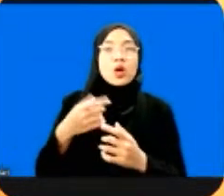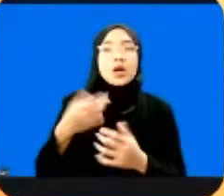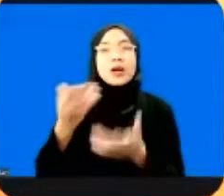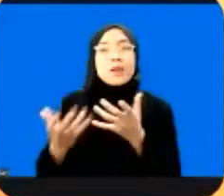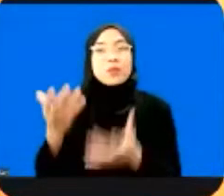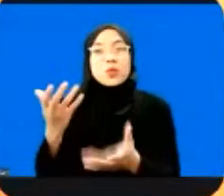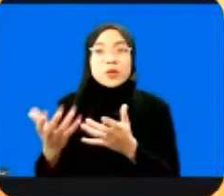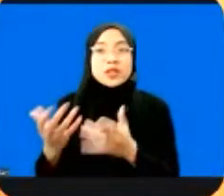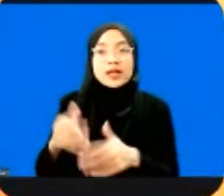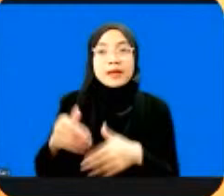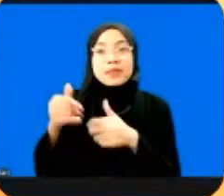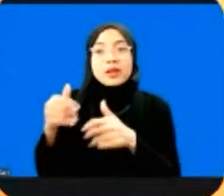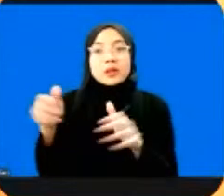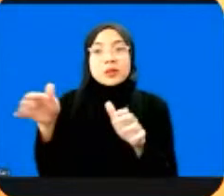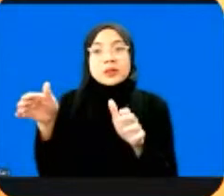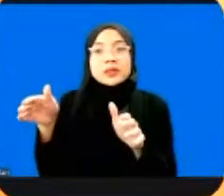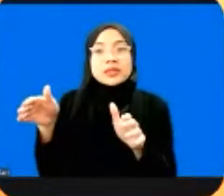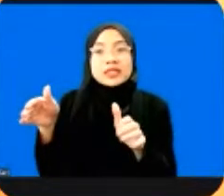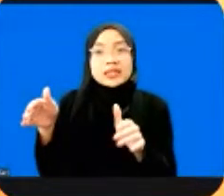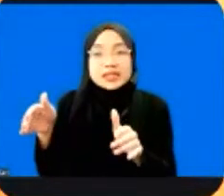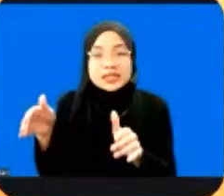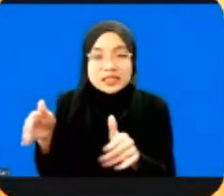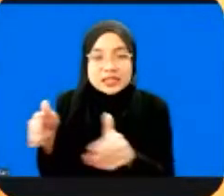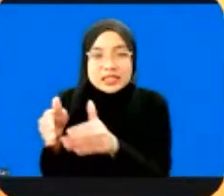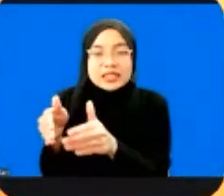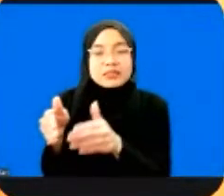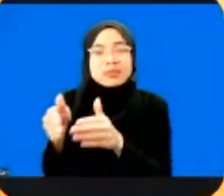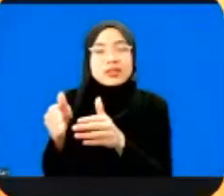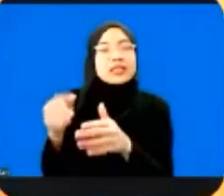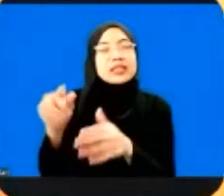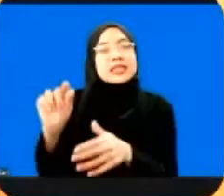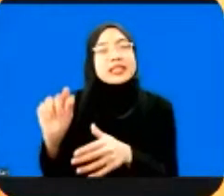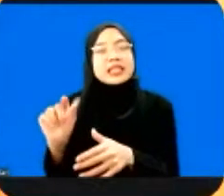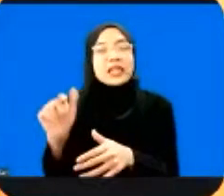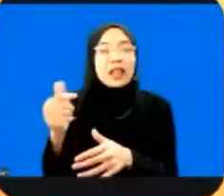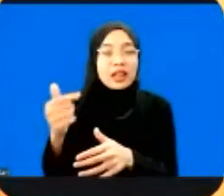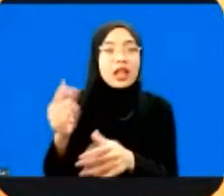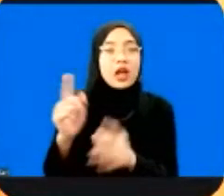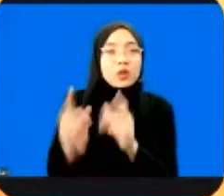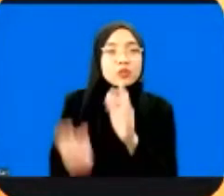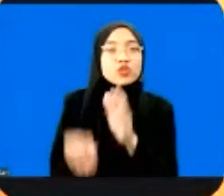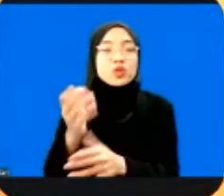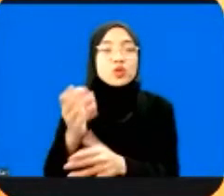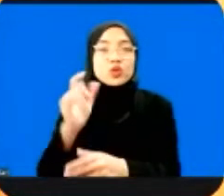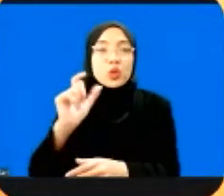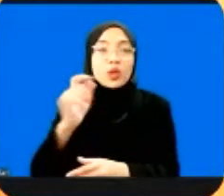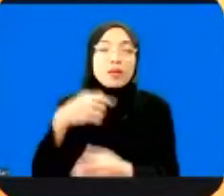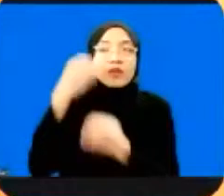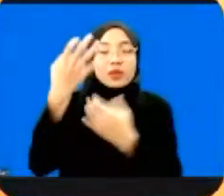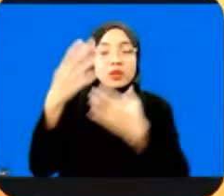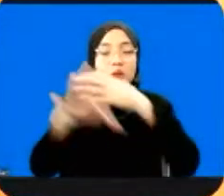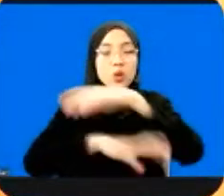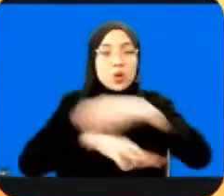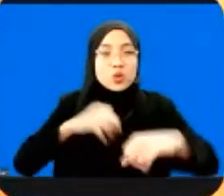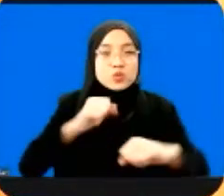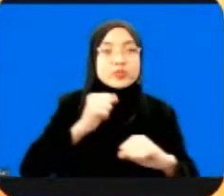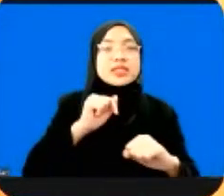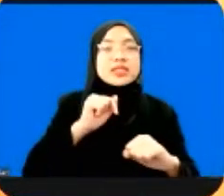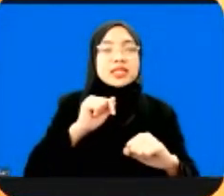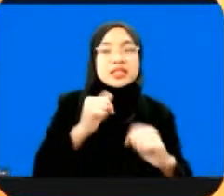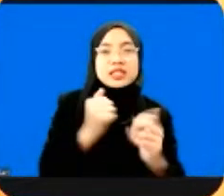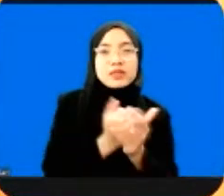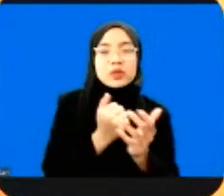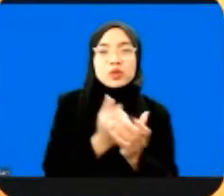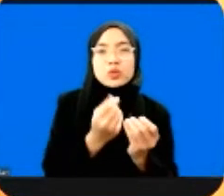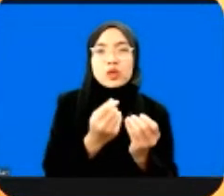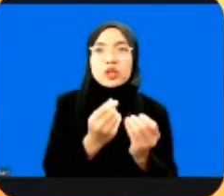especially the information about corruption. It's not something that can be, information about